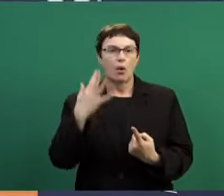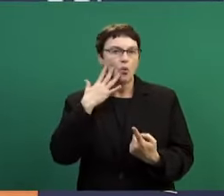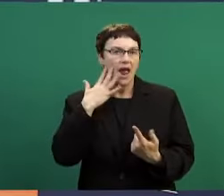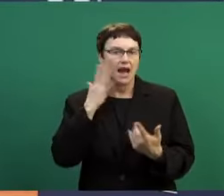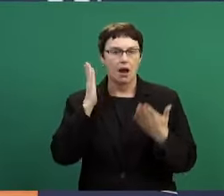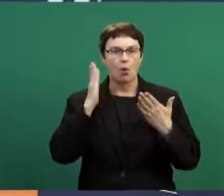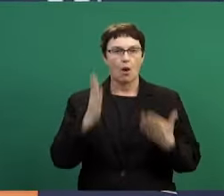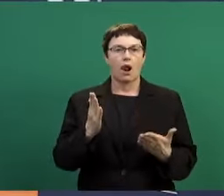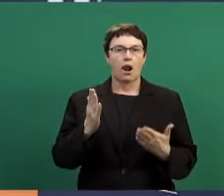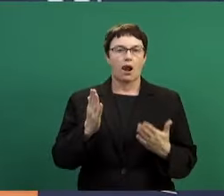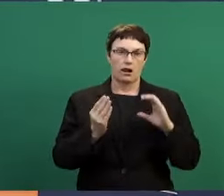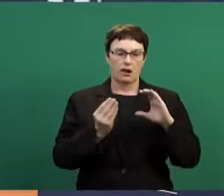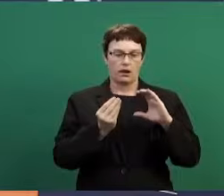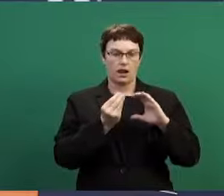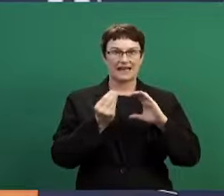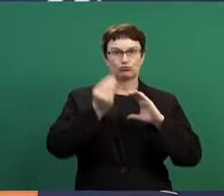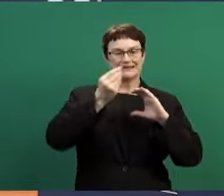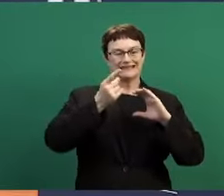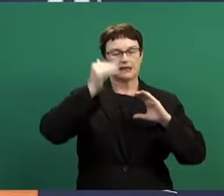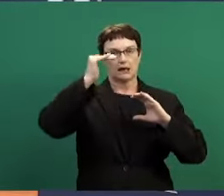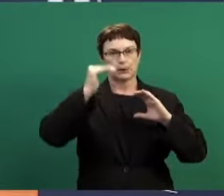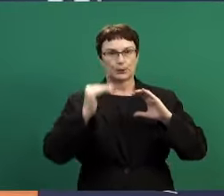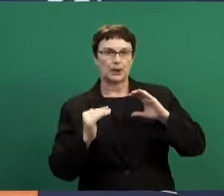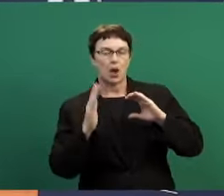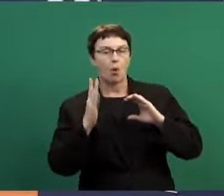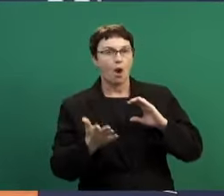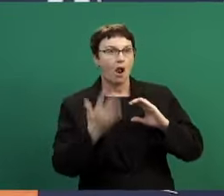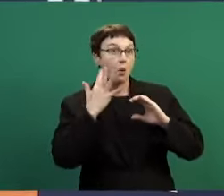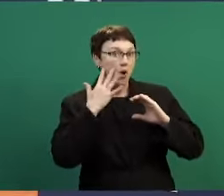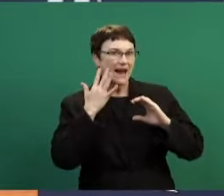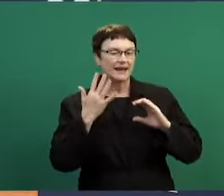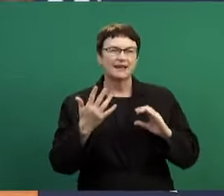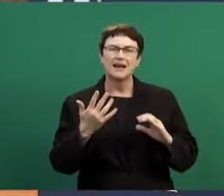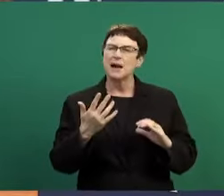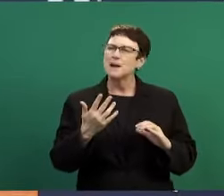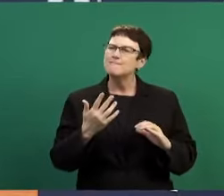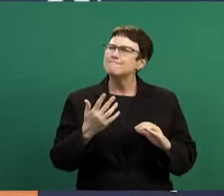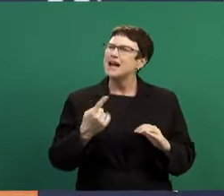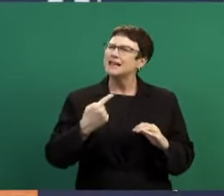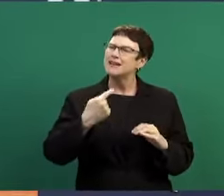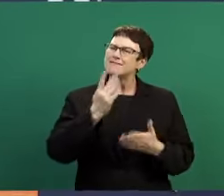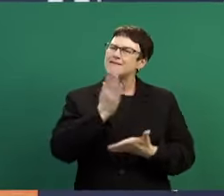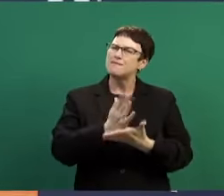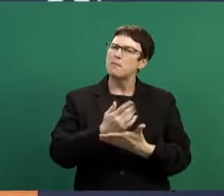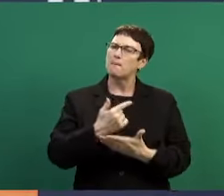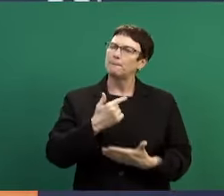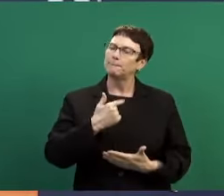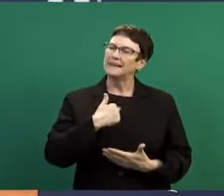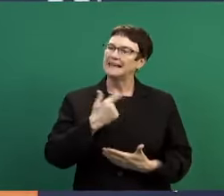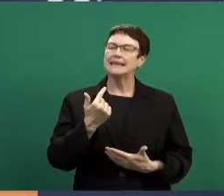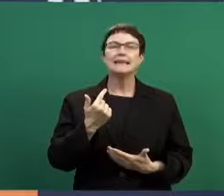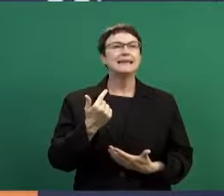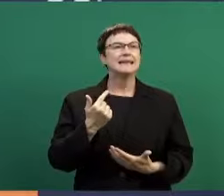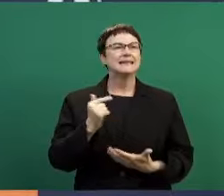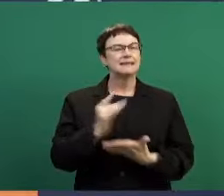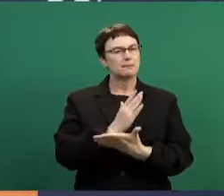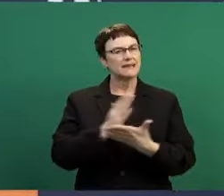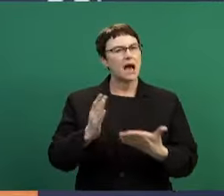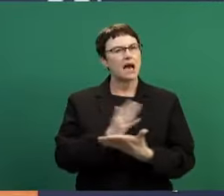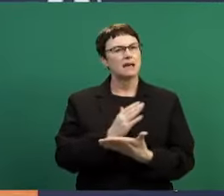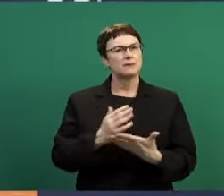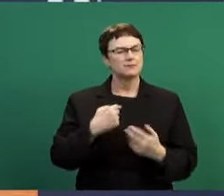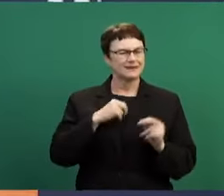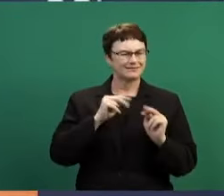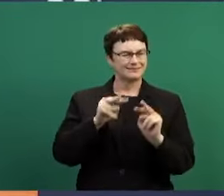decline in rates. And it just sometimes just strikes me that you seem to